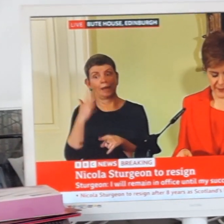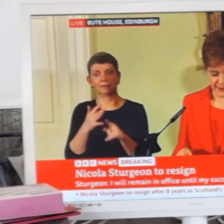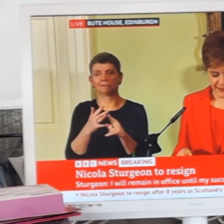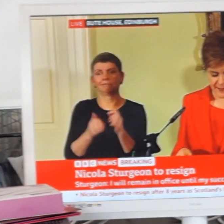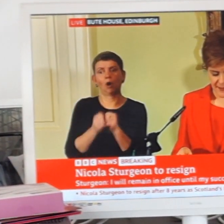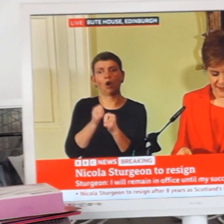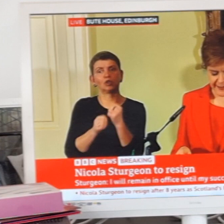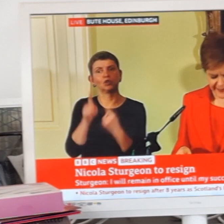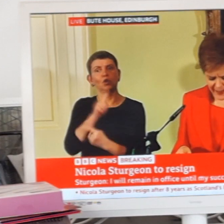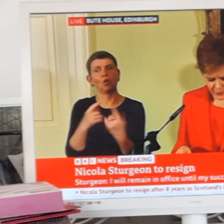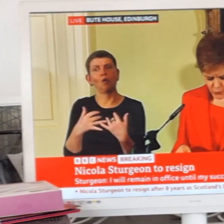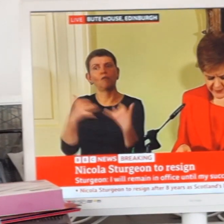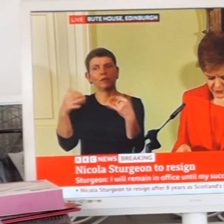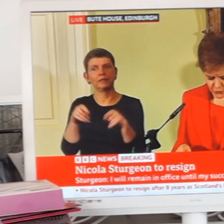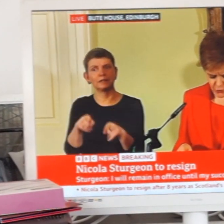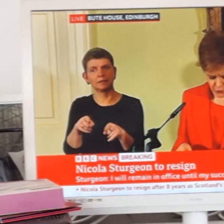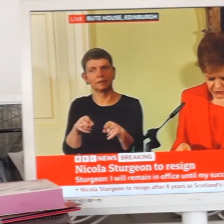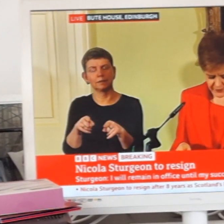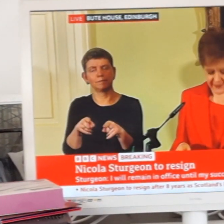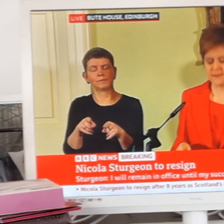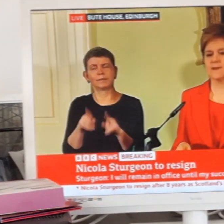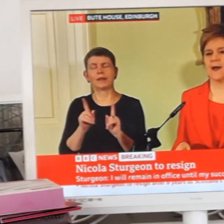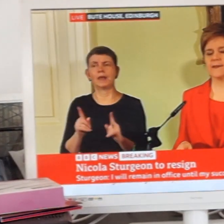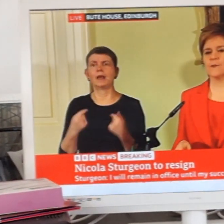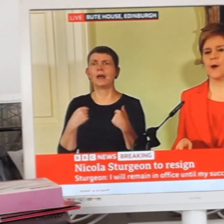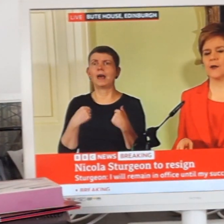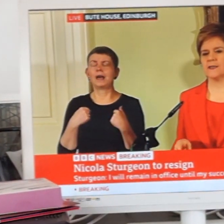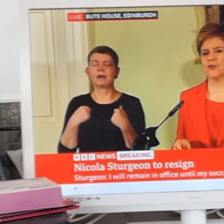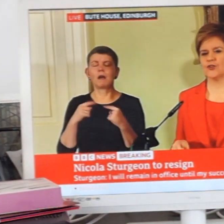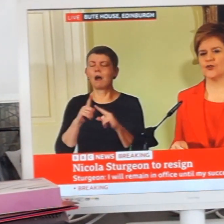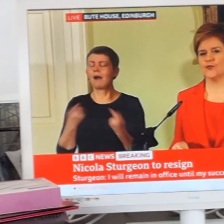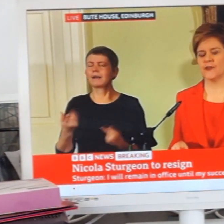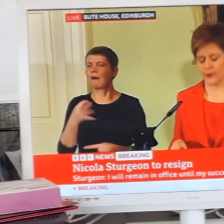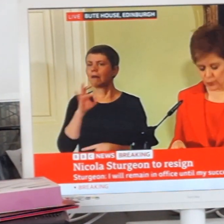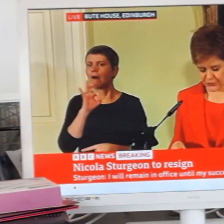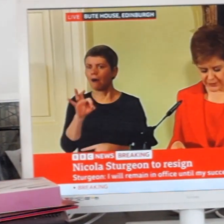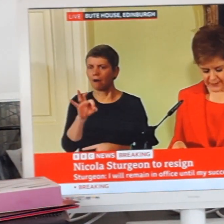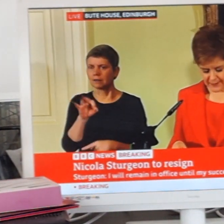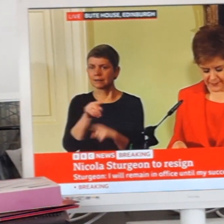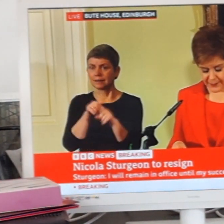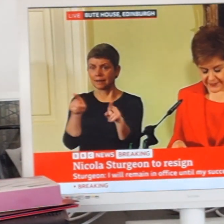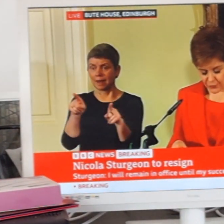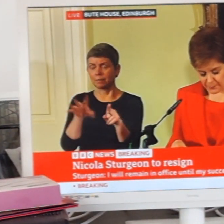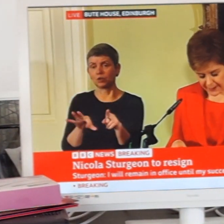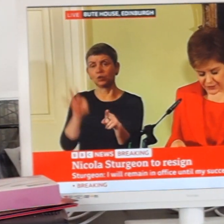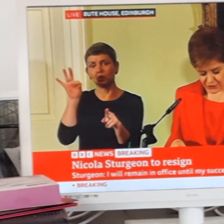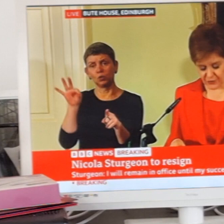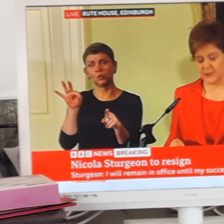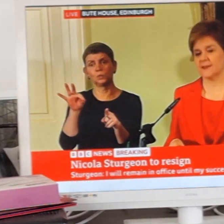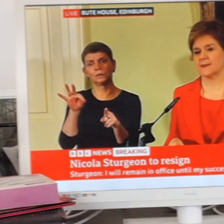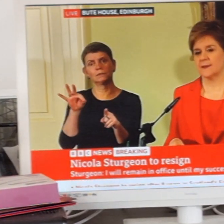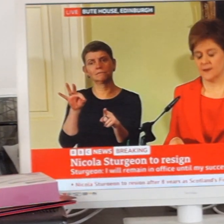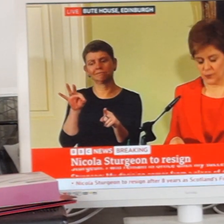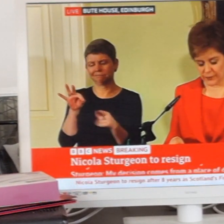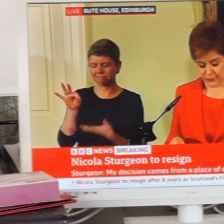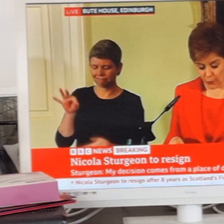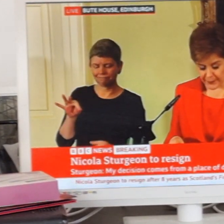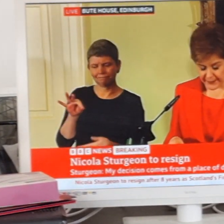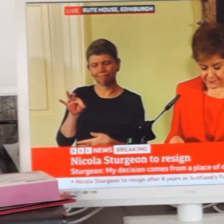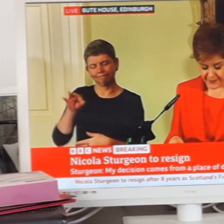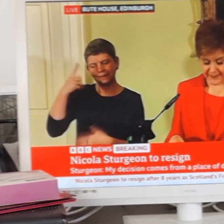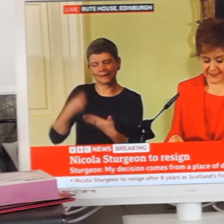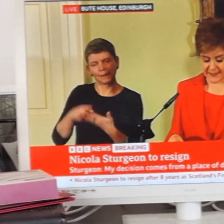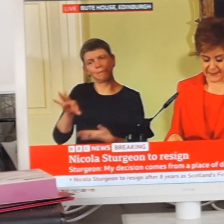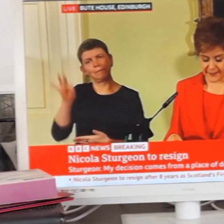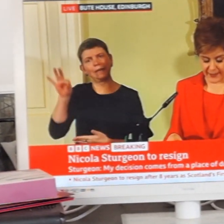month. And I cannot, in good conscience, ask the party to choose an option based on my judgment, whilst not